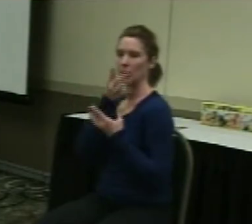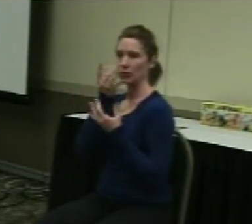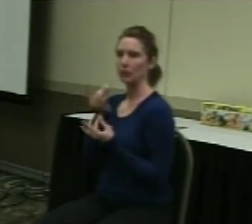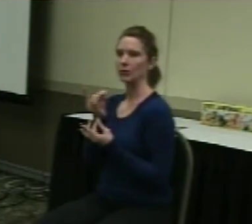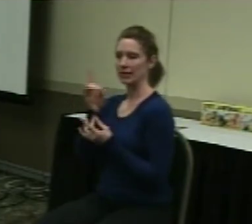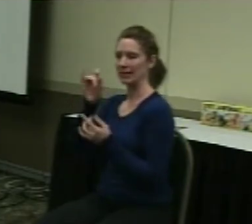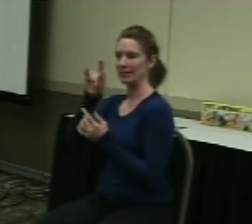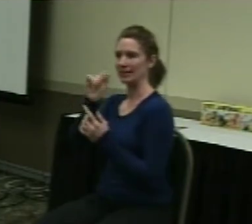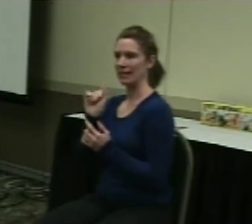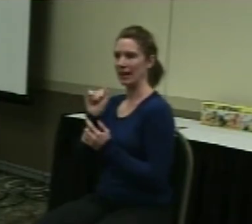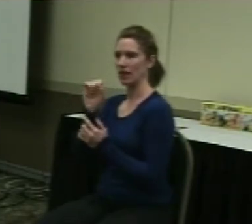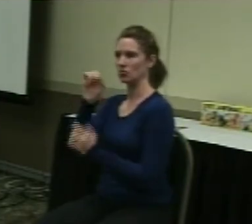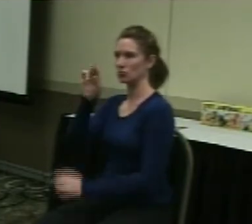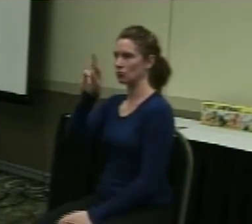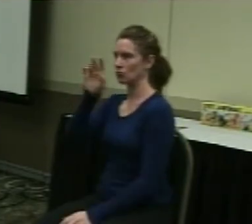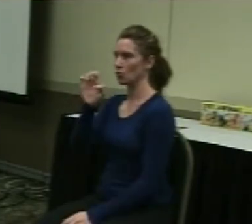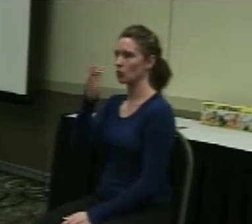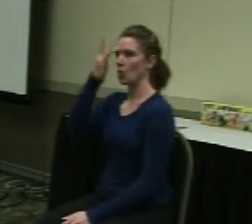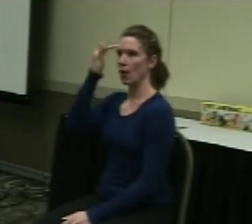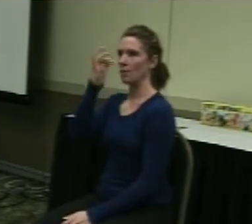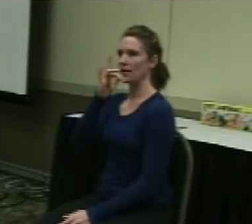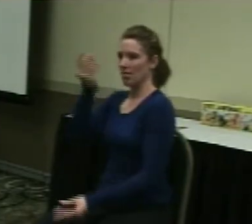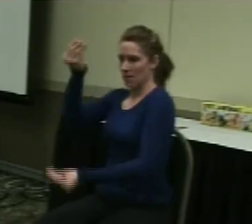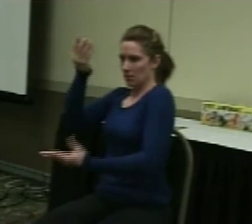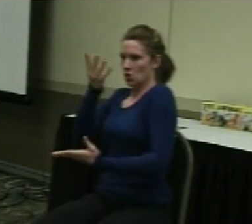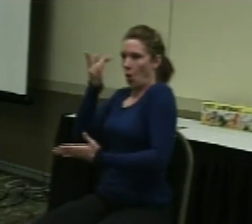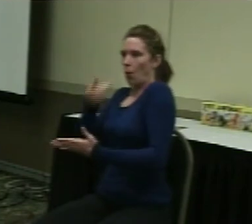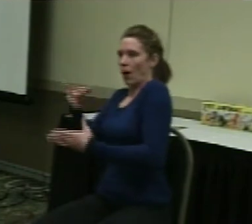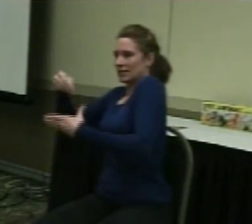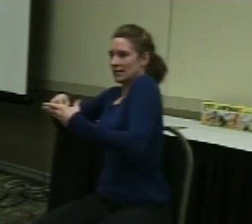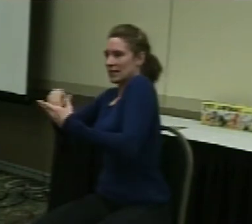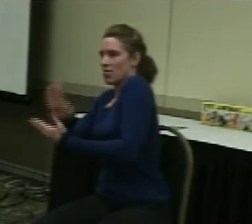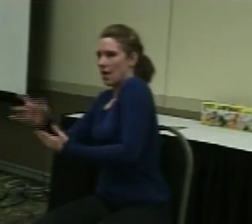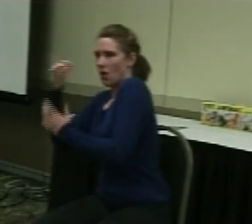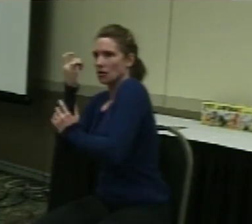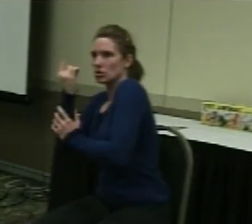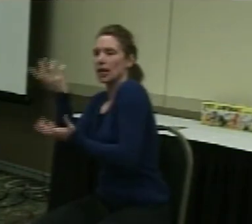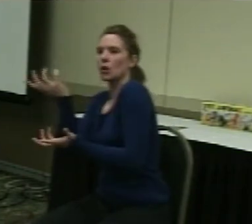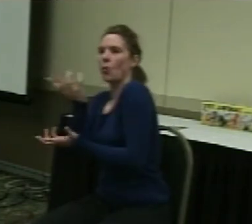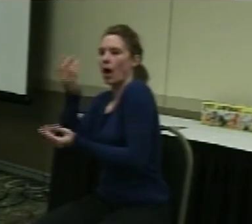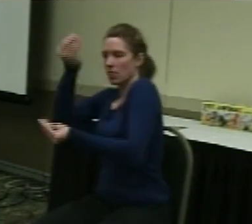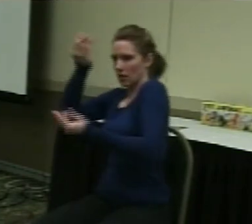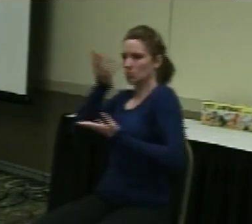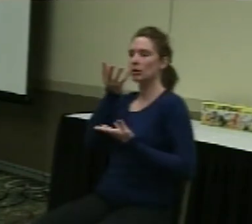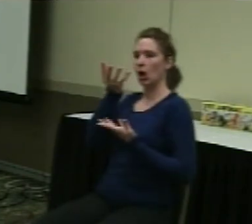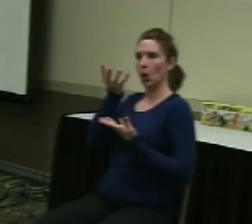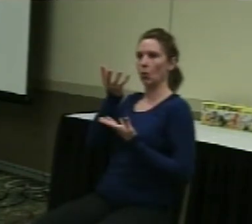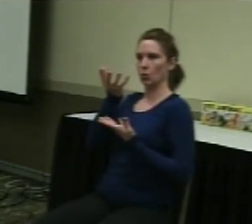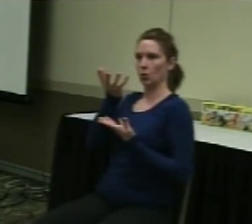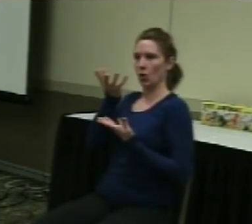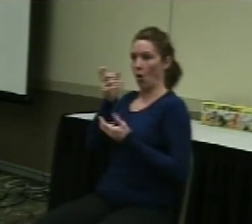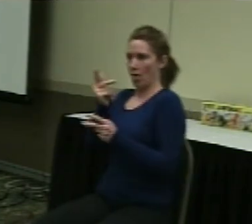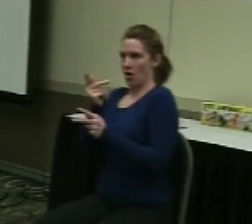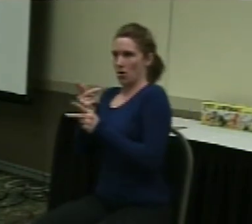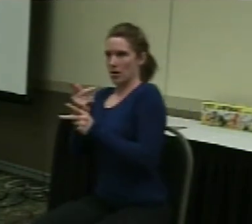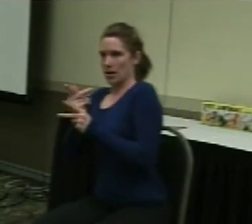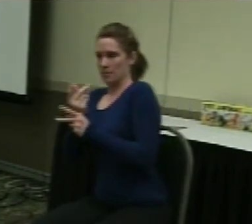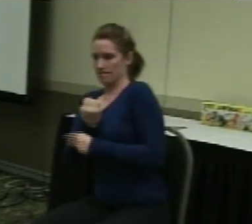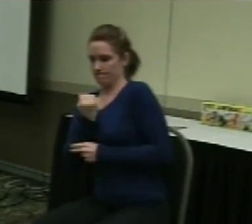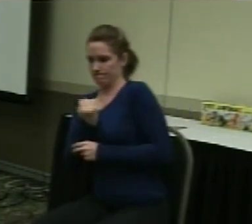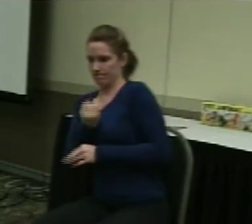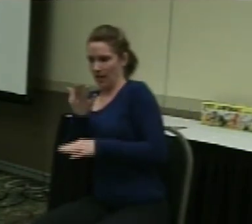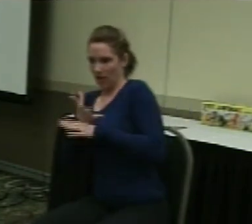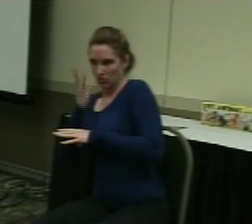because it helps you to know what they have internalized and what are they keeping after a